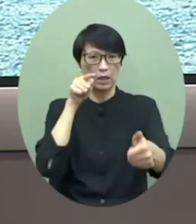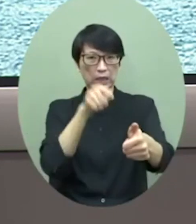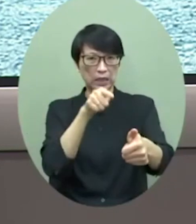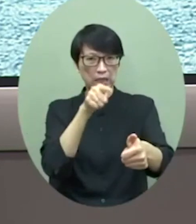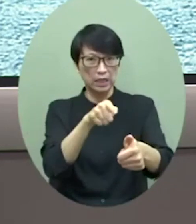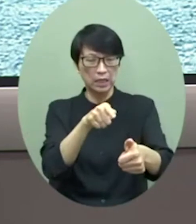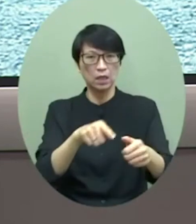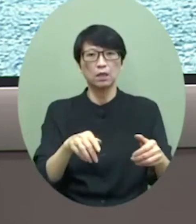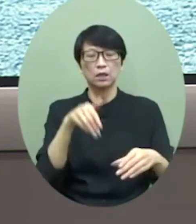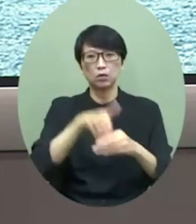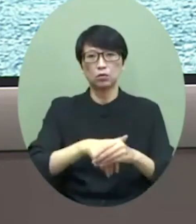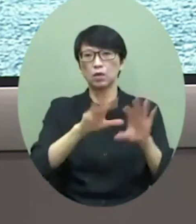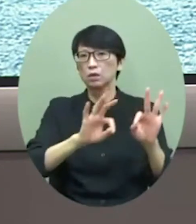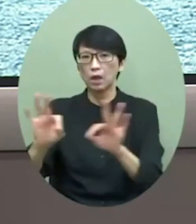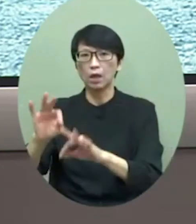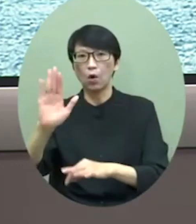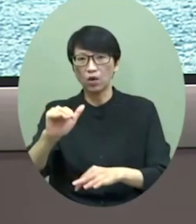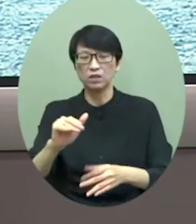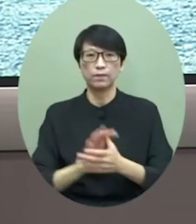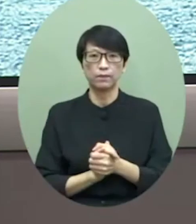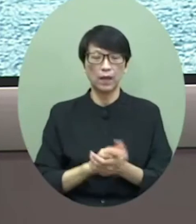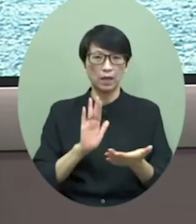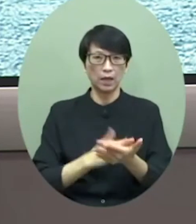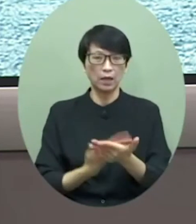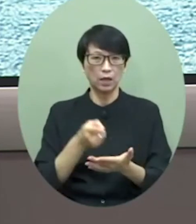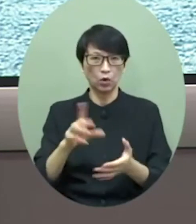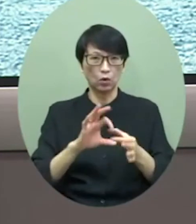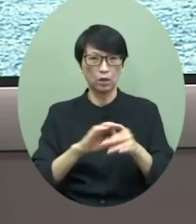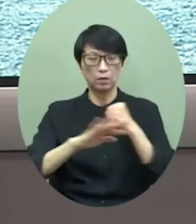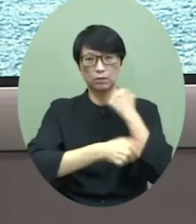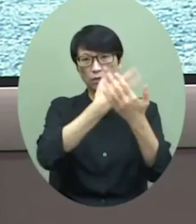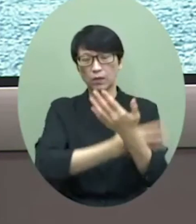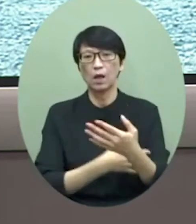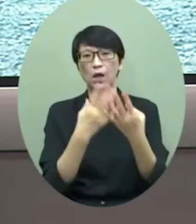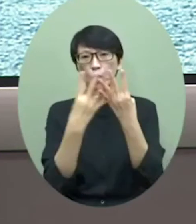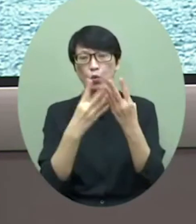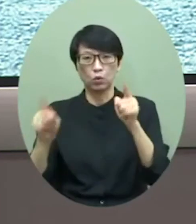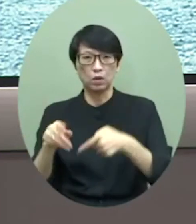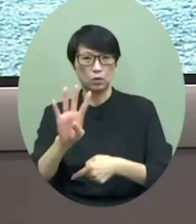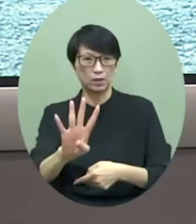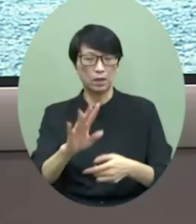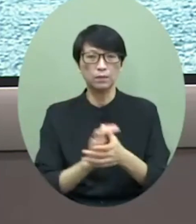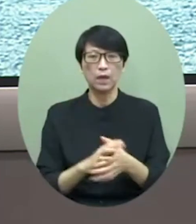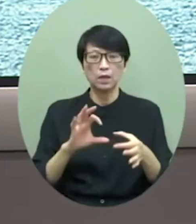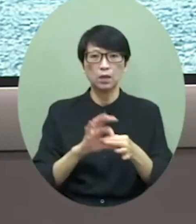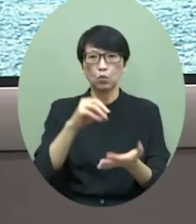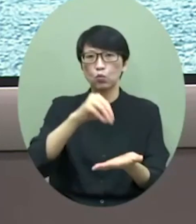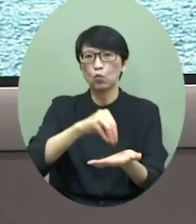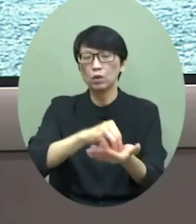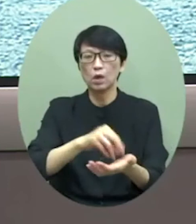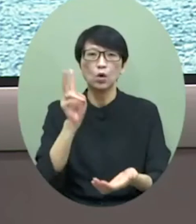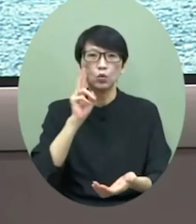disrupted, undermined, or seriously affected by riot or open violence or any danger to public health or direct safety, that could give direction for